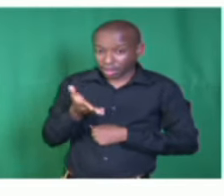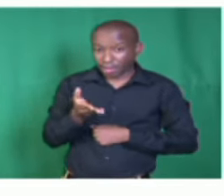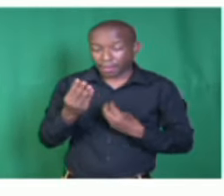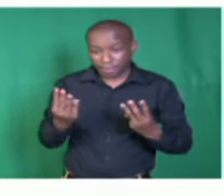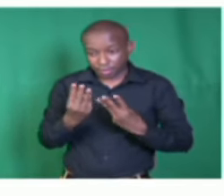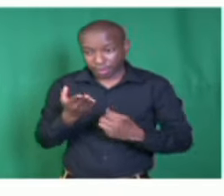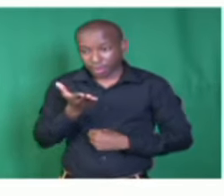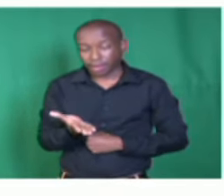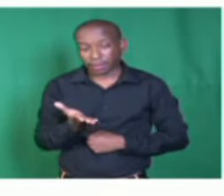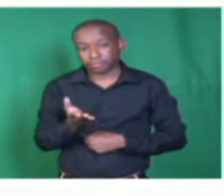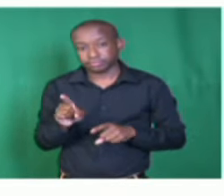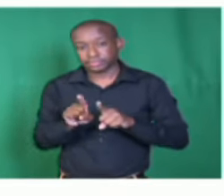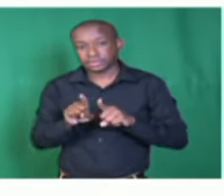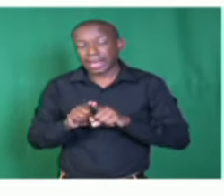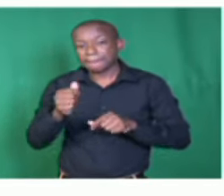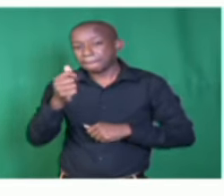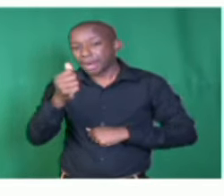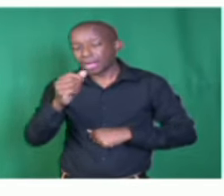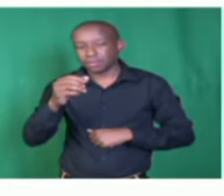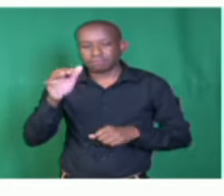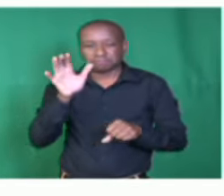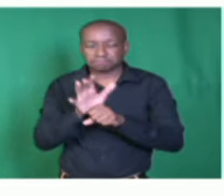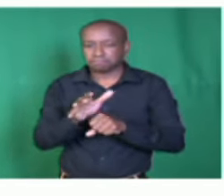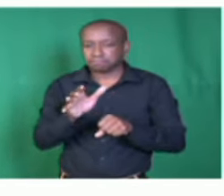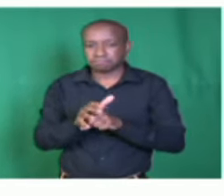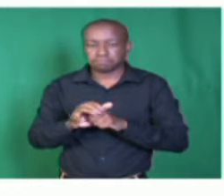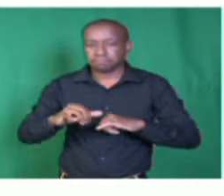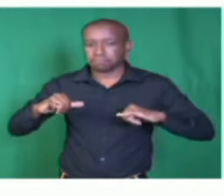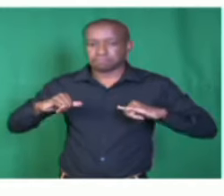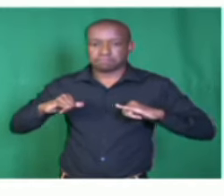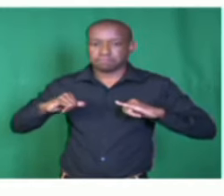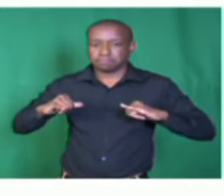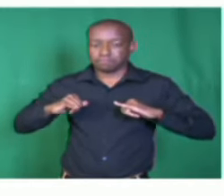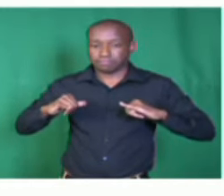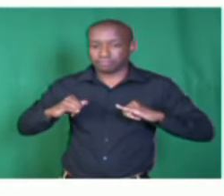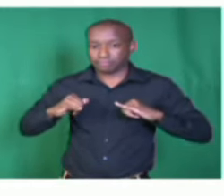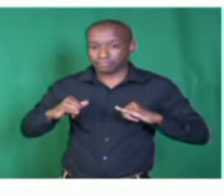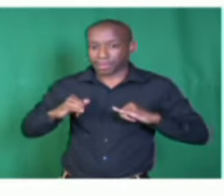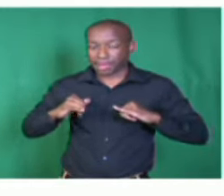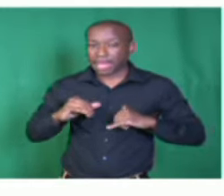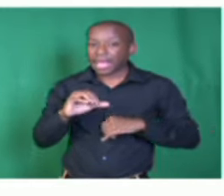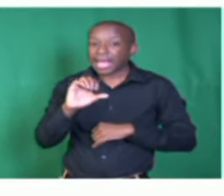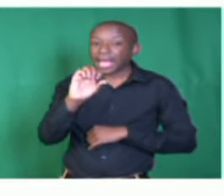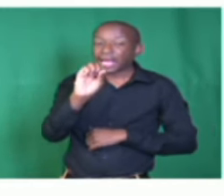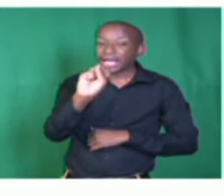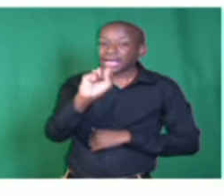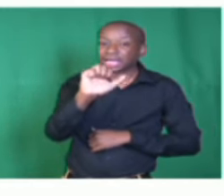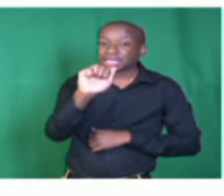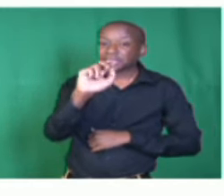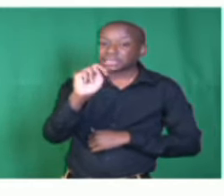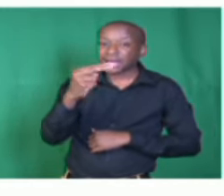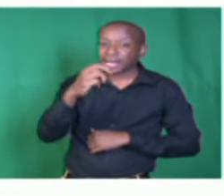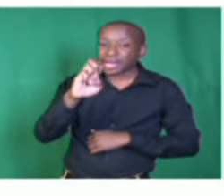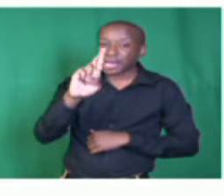the upper class, then most members of the Sanhedrin